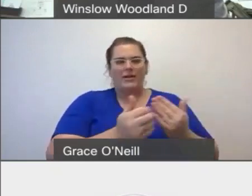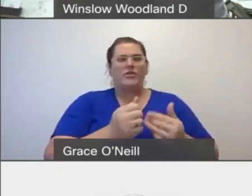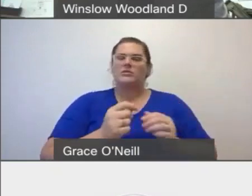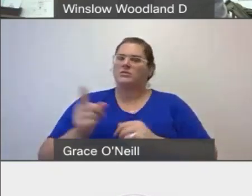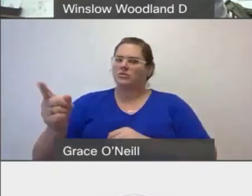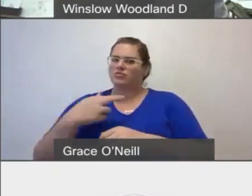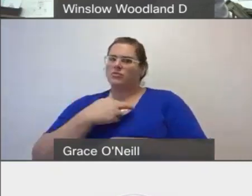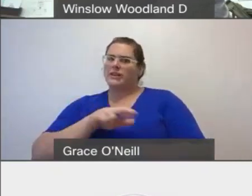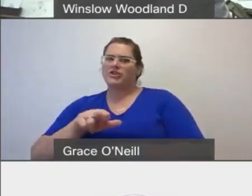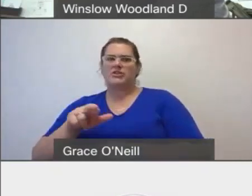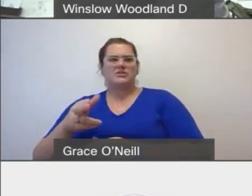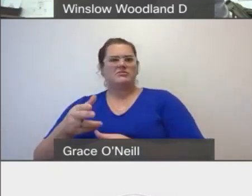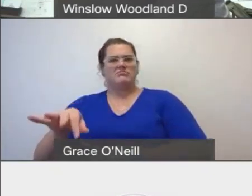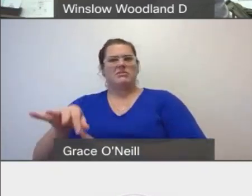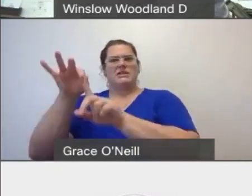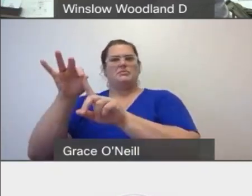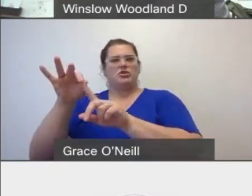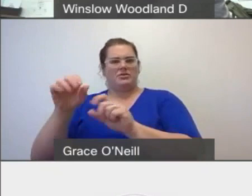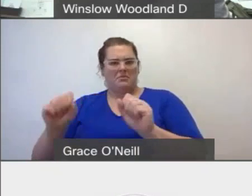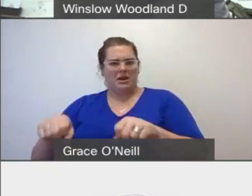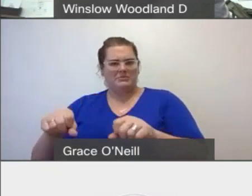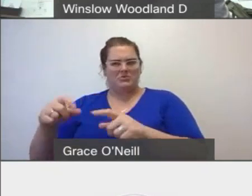there is no specific form that